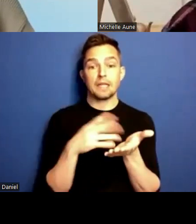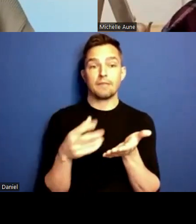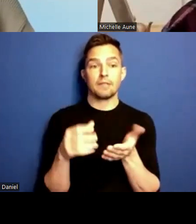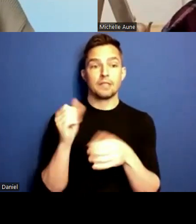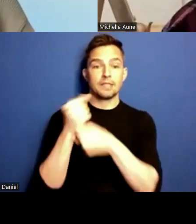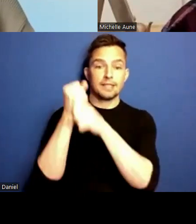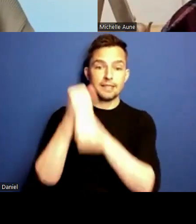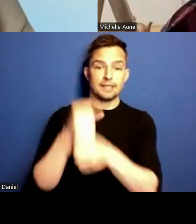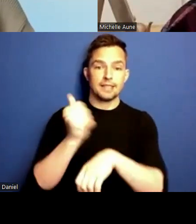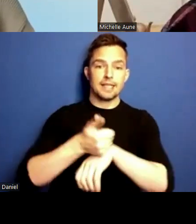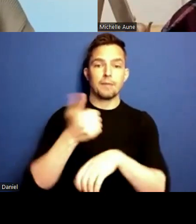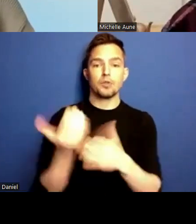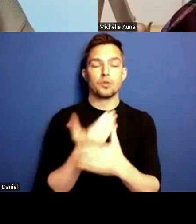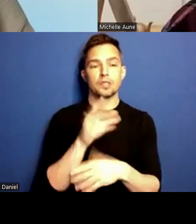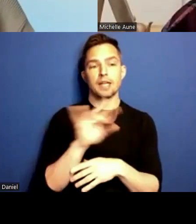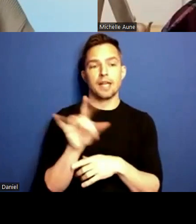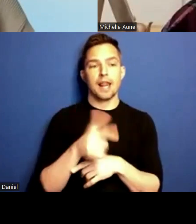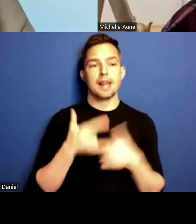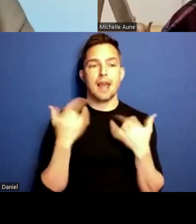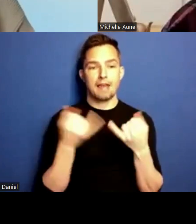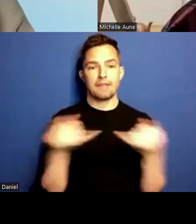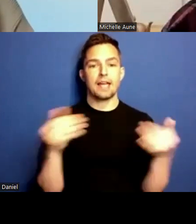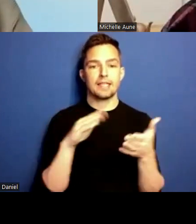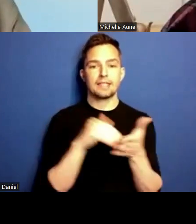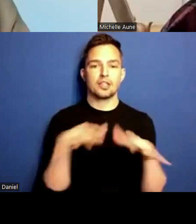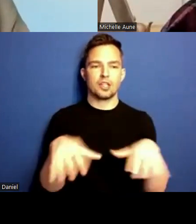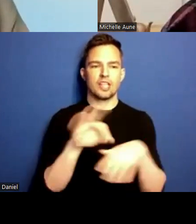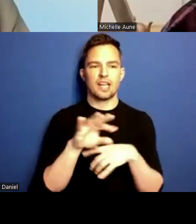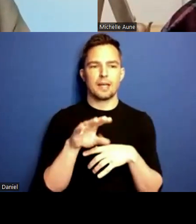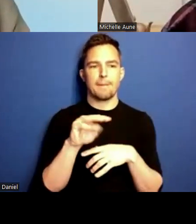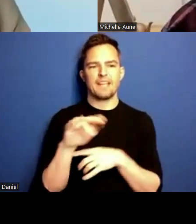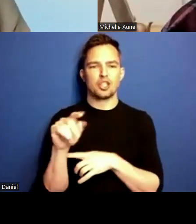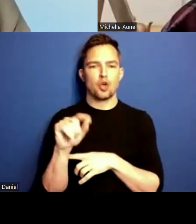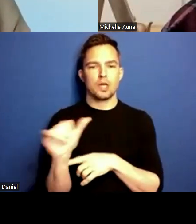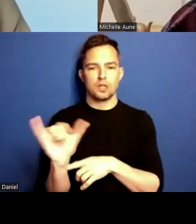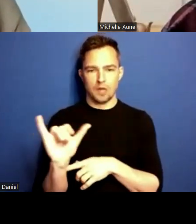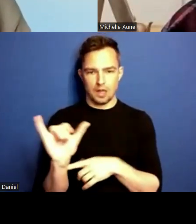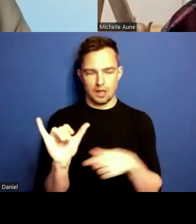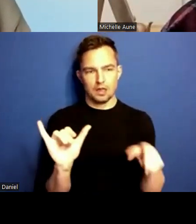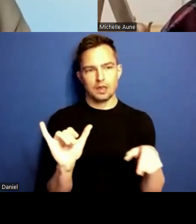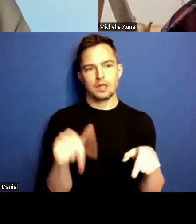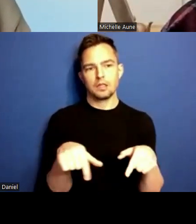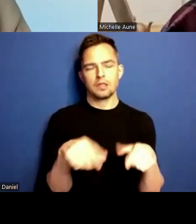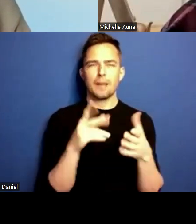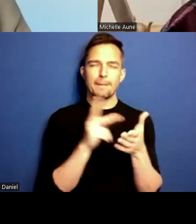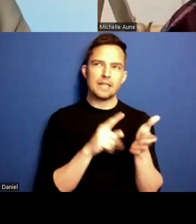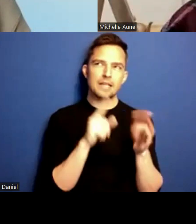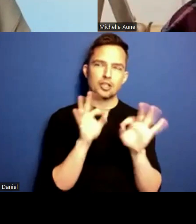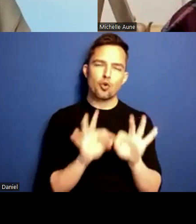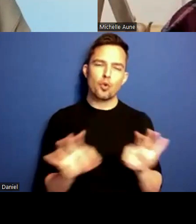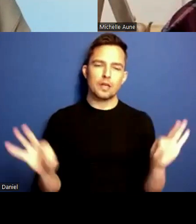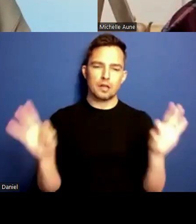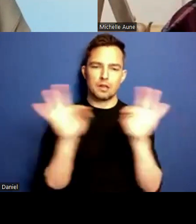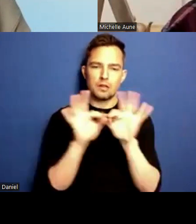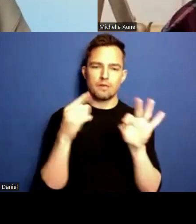new 988 Lifeline center here in Minnesota as well. the piece that's really critical for us